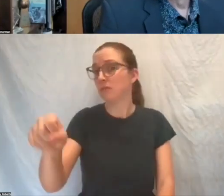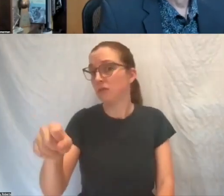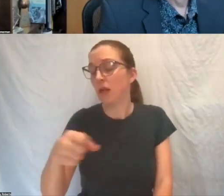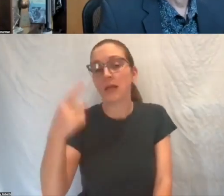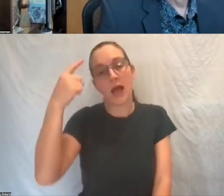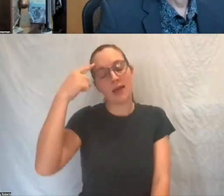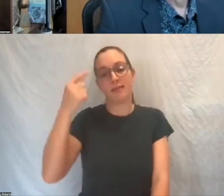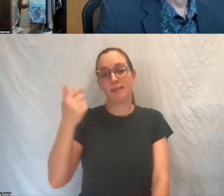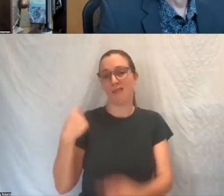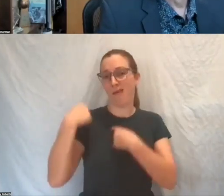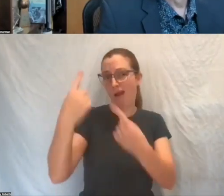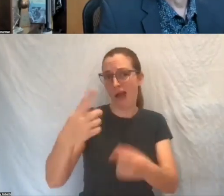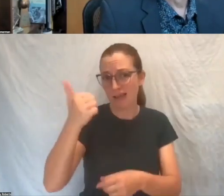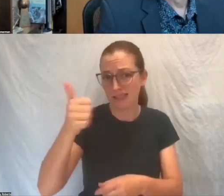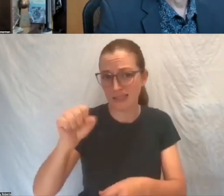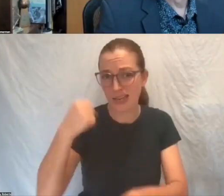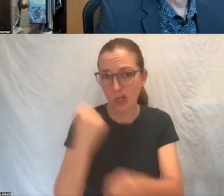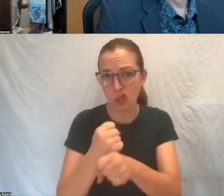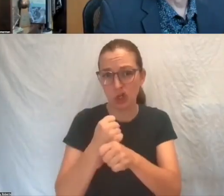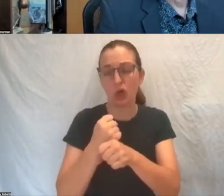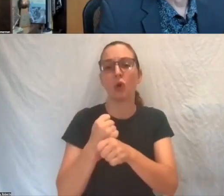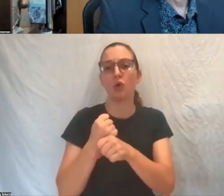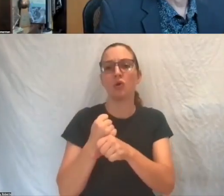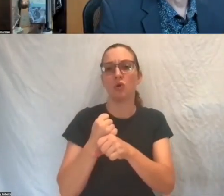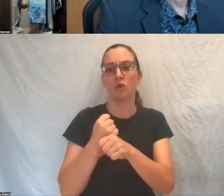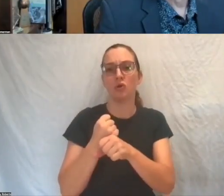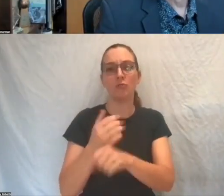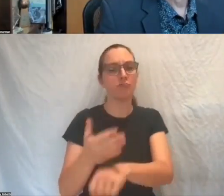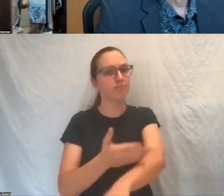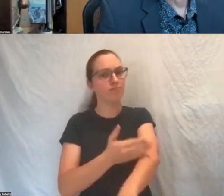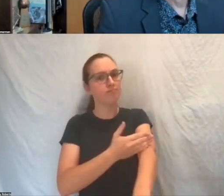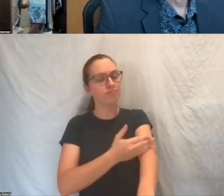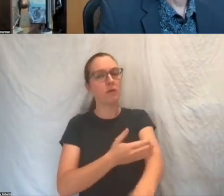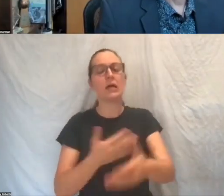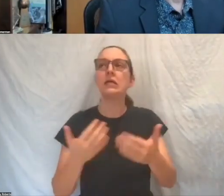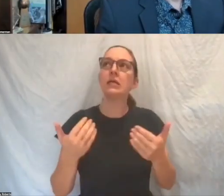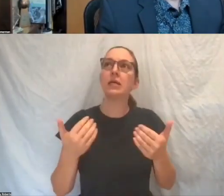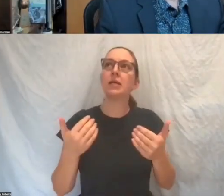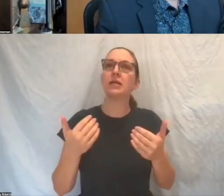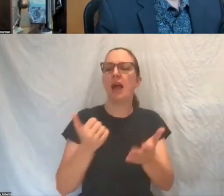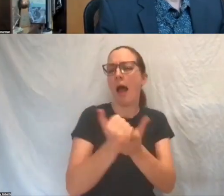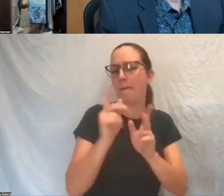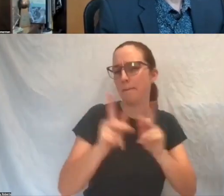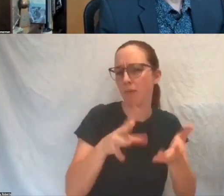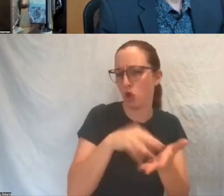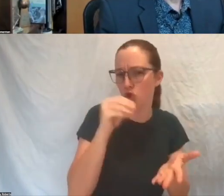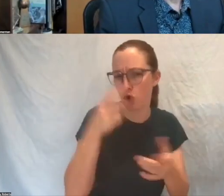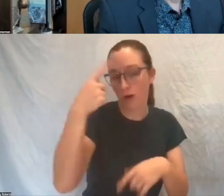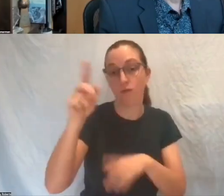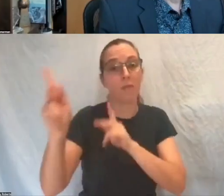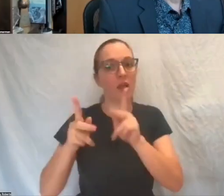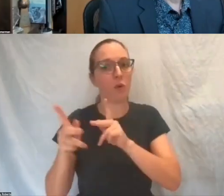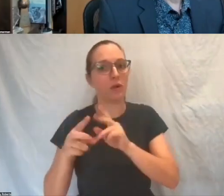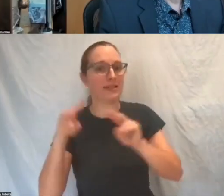past 10 years to have and help people learn and for people to see